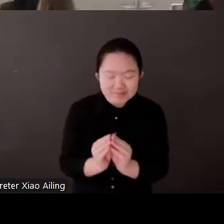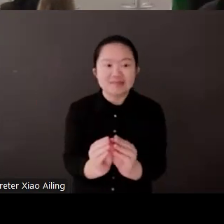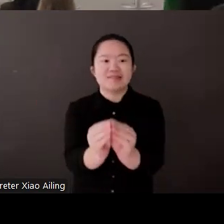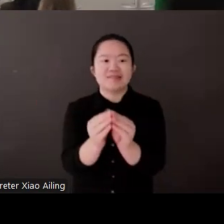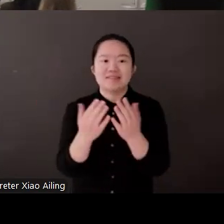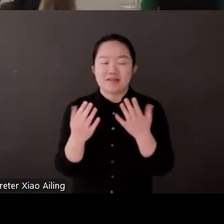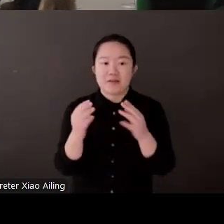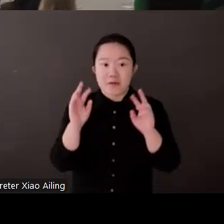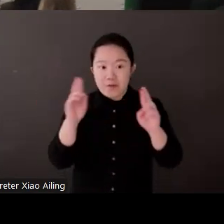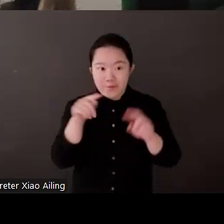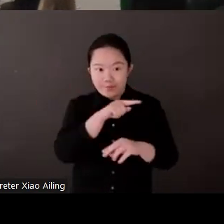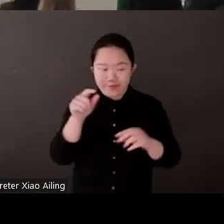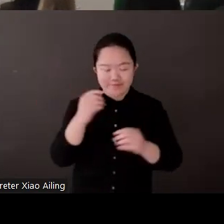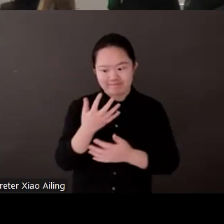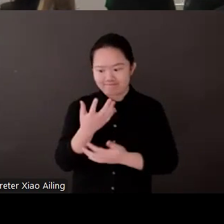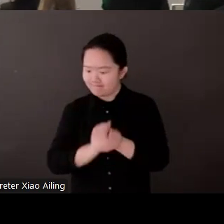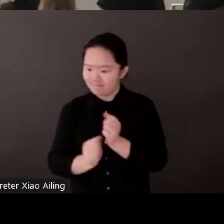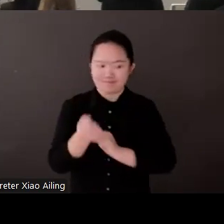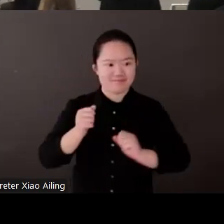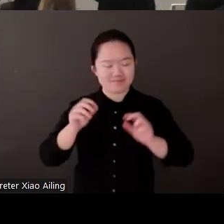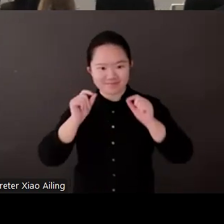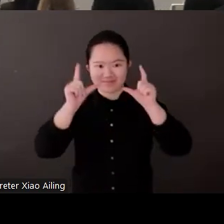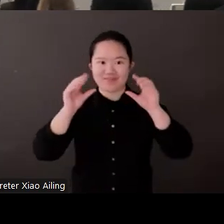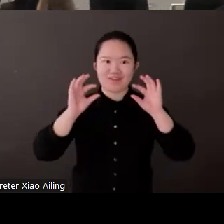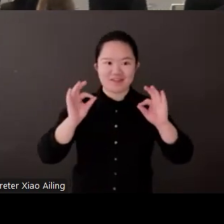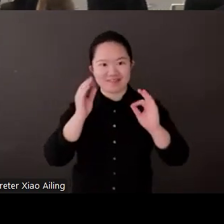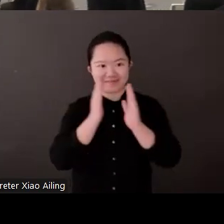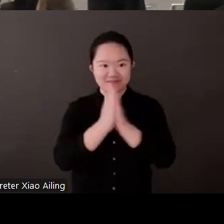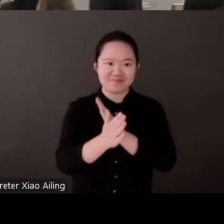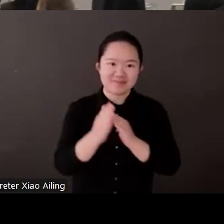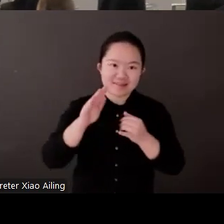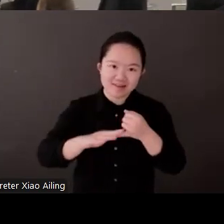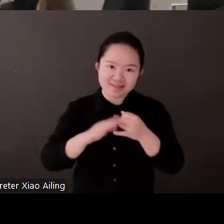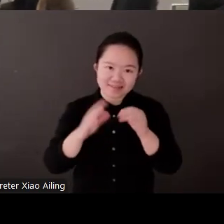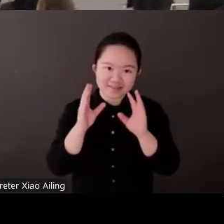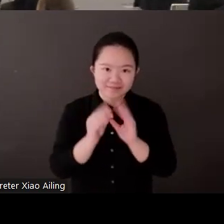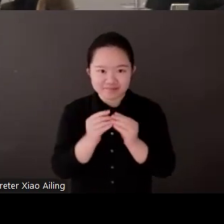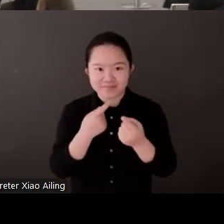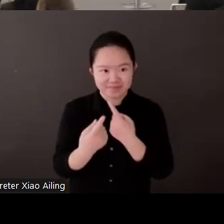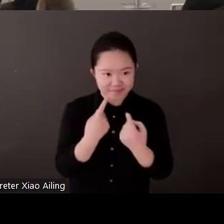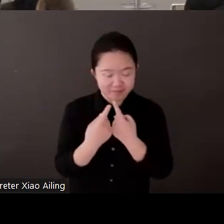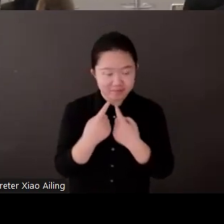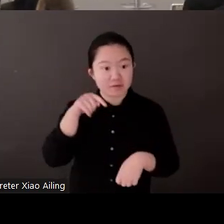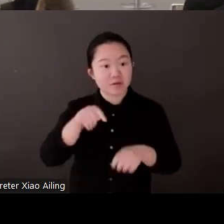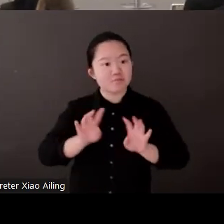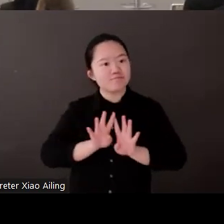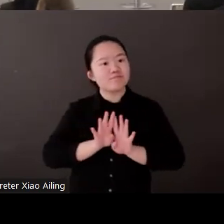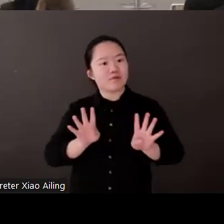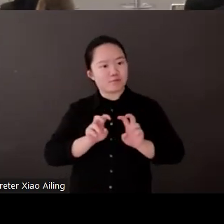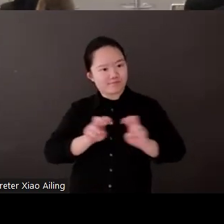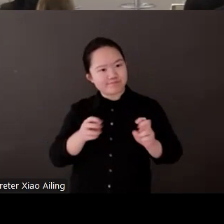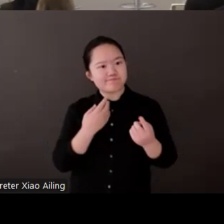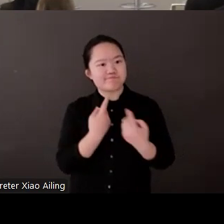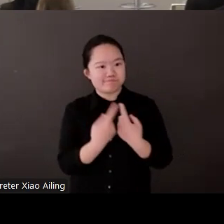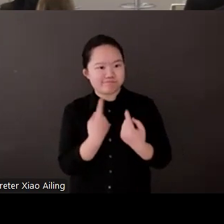are going to get a little bit of Nordic updates, so updates from the chapter, and then we are having a panel with IAAP